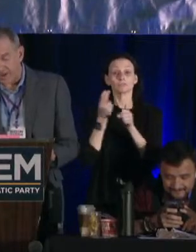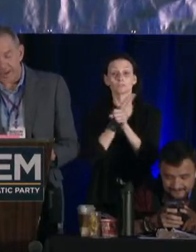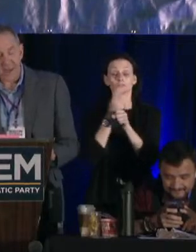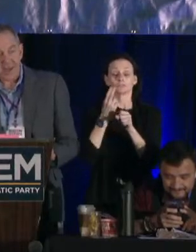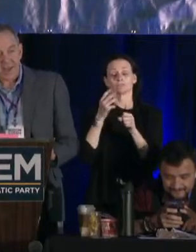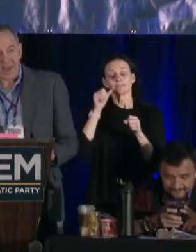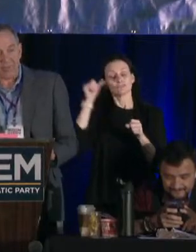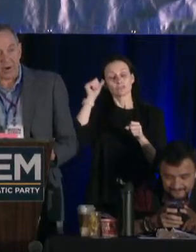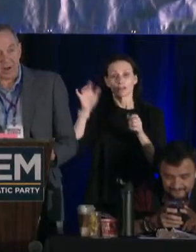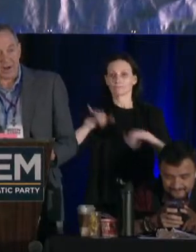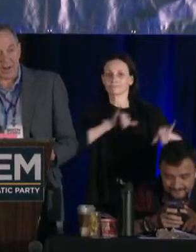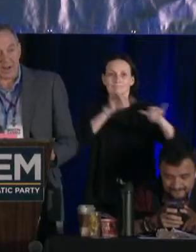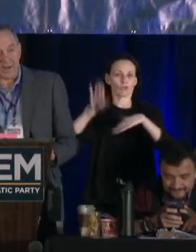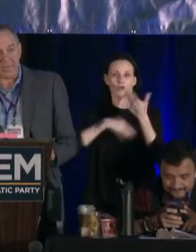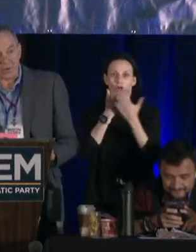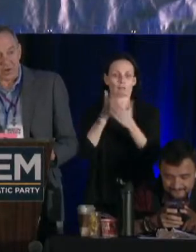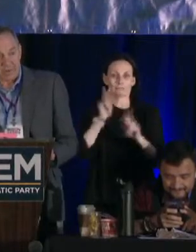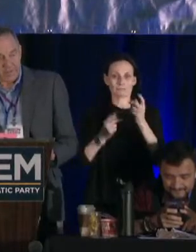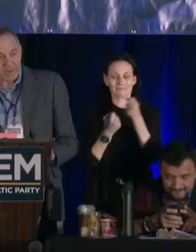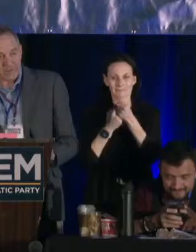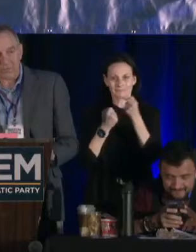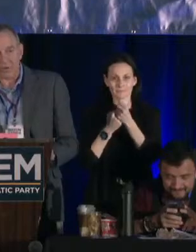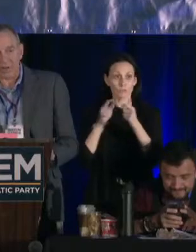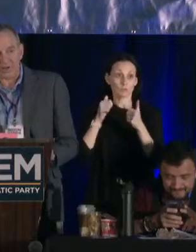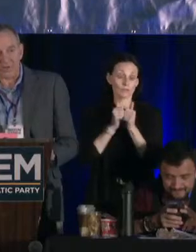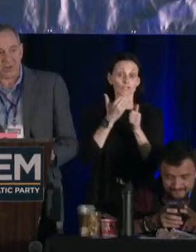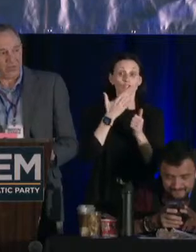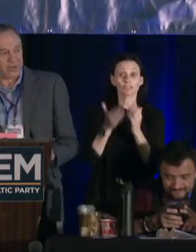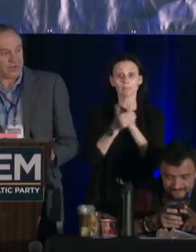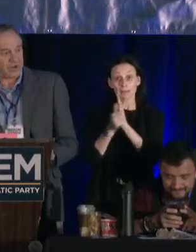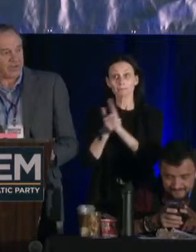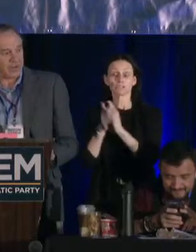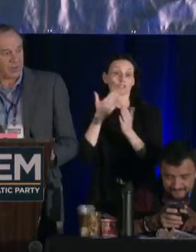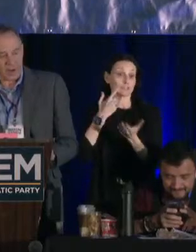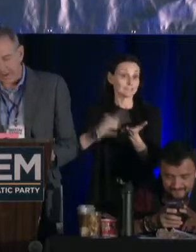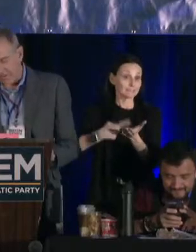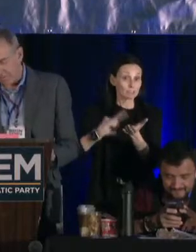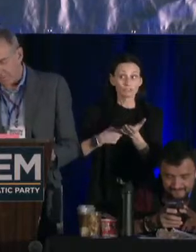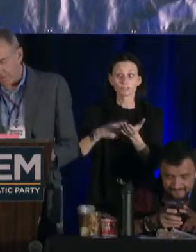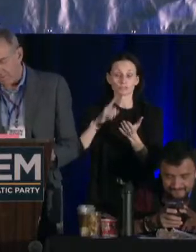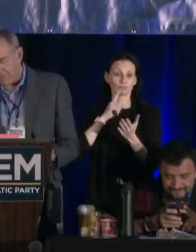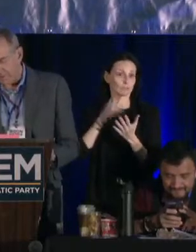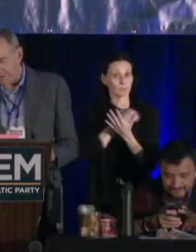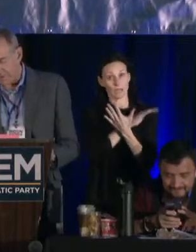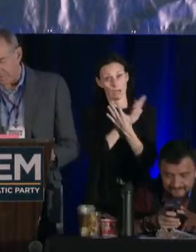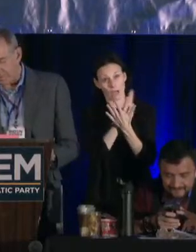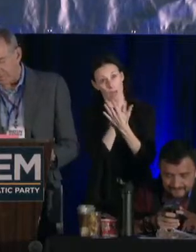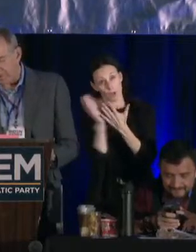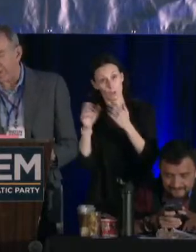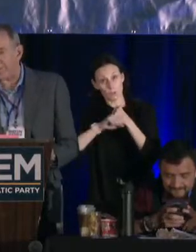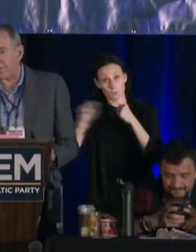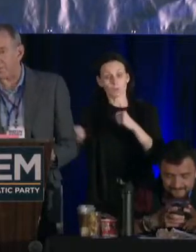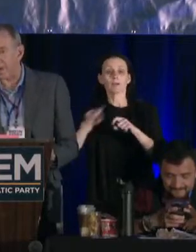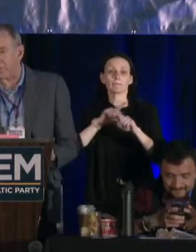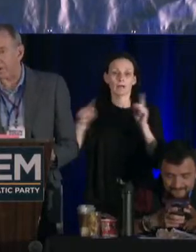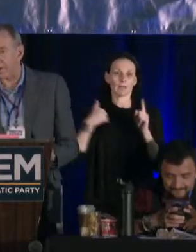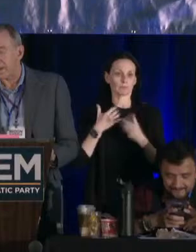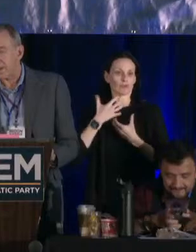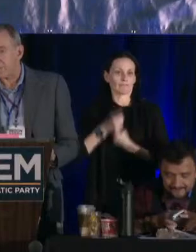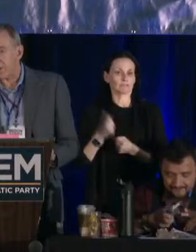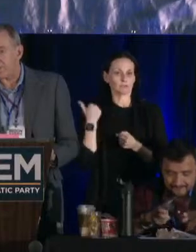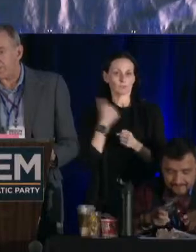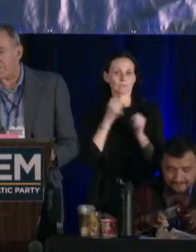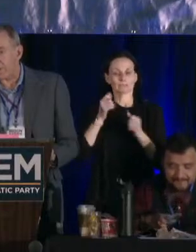after making a variety of good amendments. Really good discussion. Took us a little while to get through it all, but I'm very confident we've got a